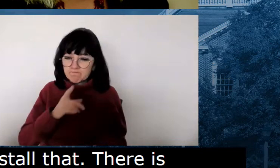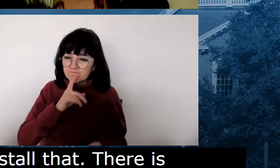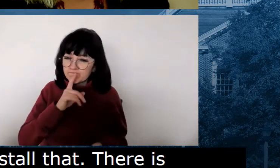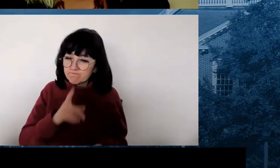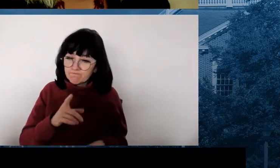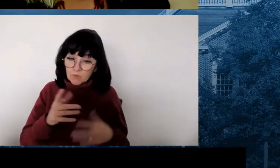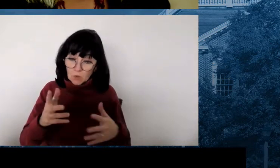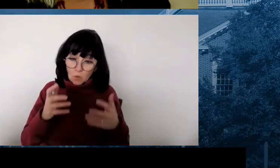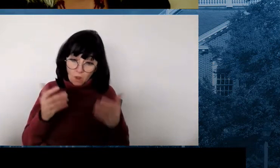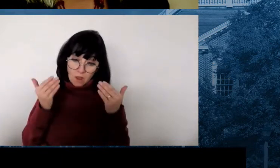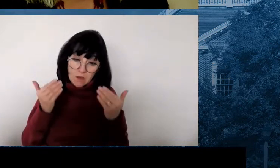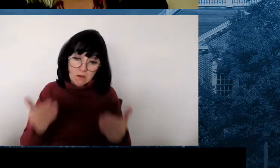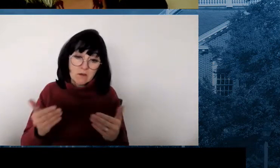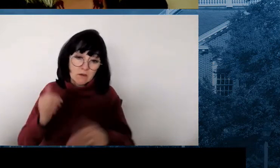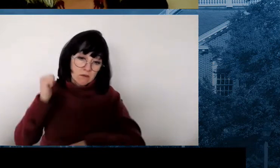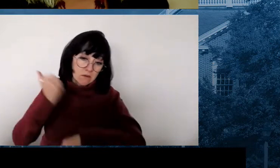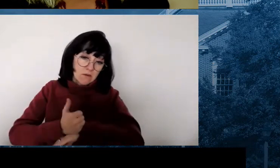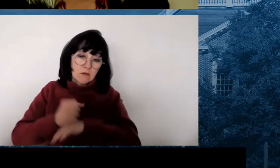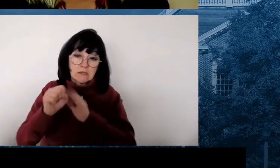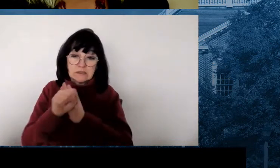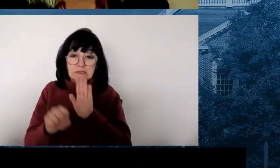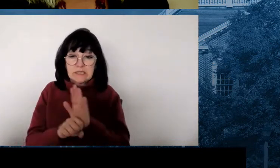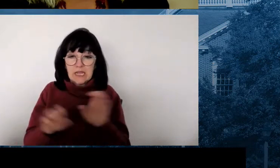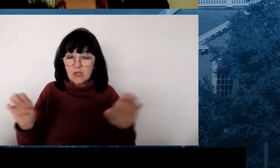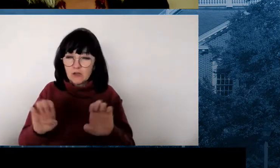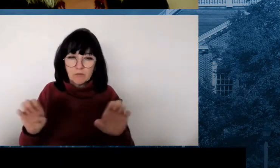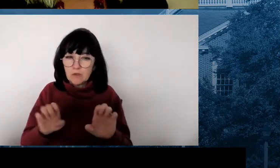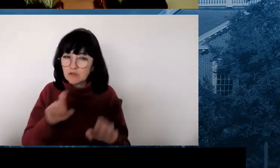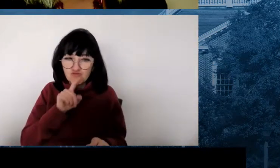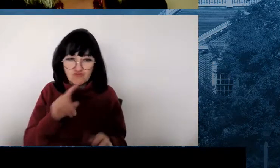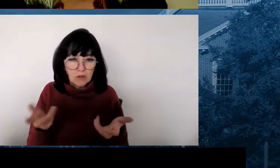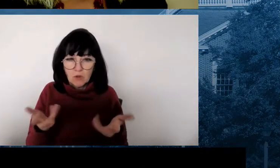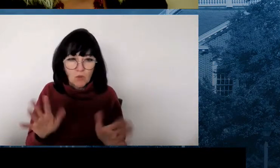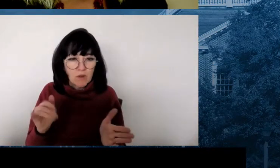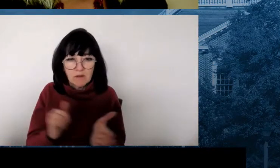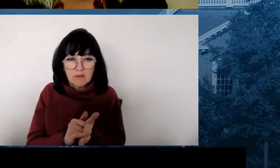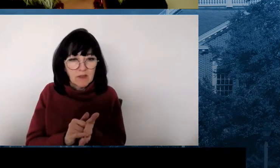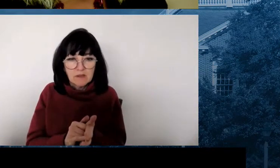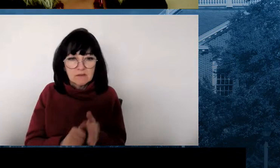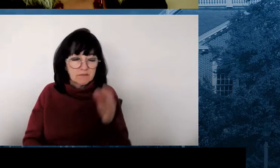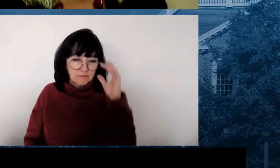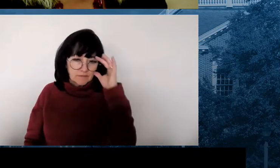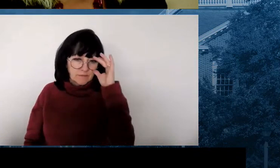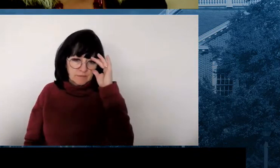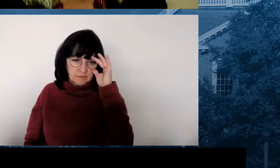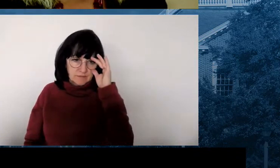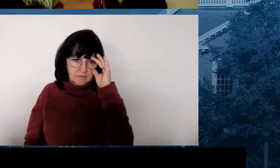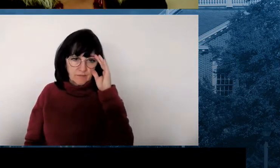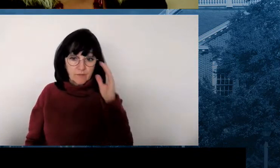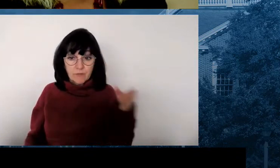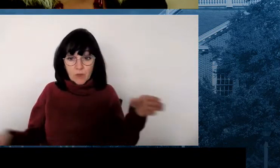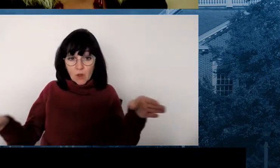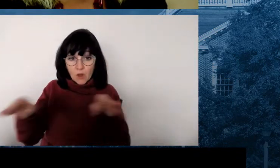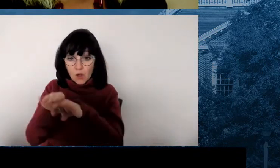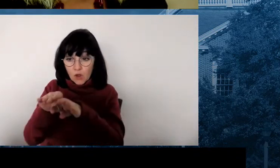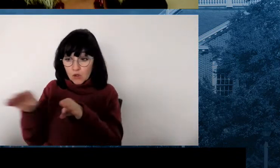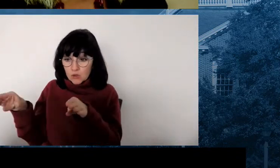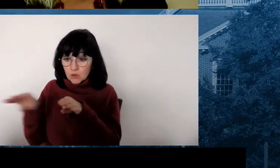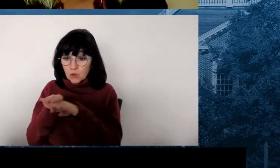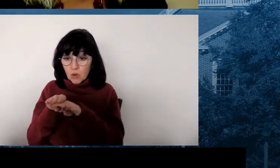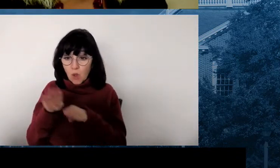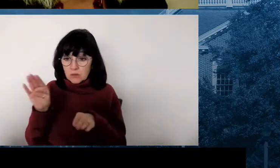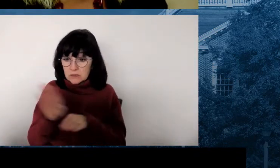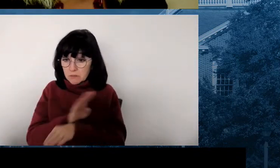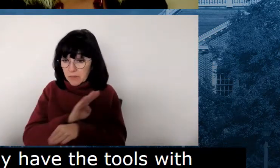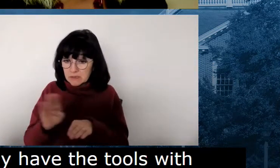other side of it, we don't really have the tools with respect to closing businesses. If